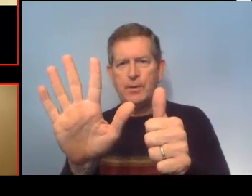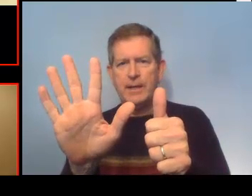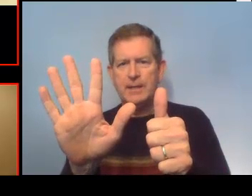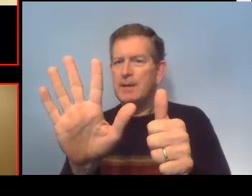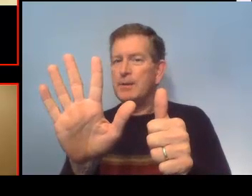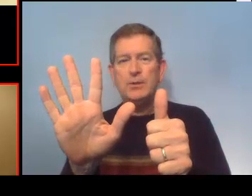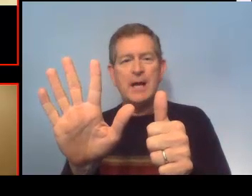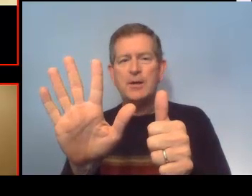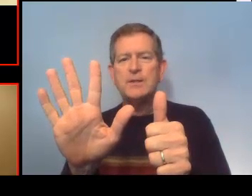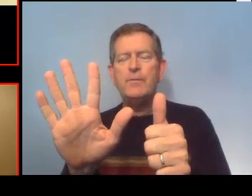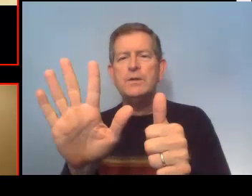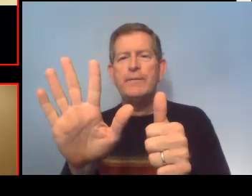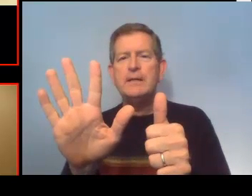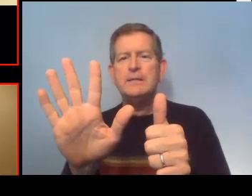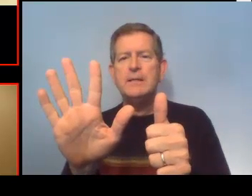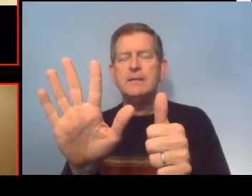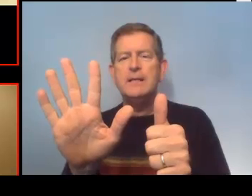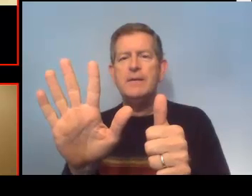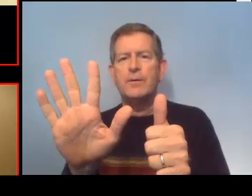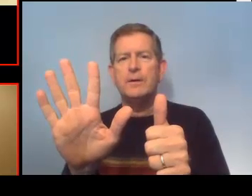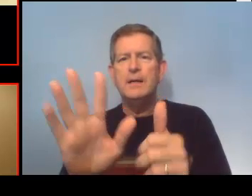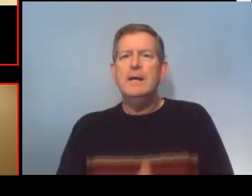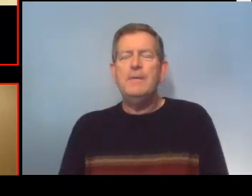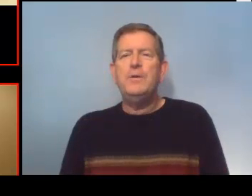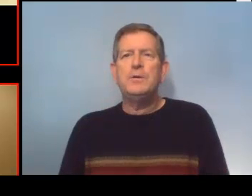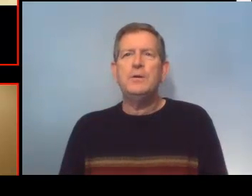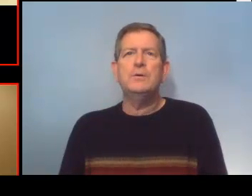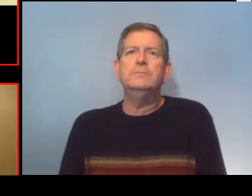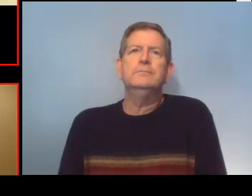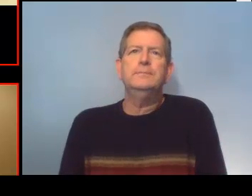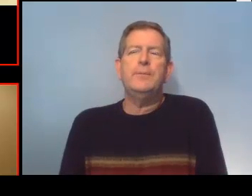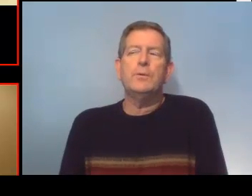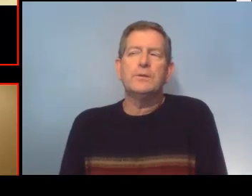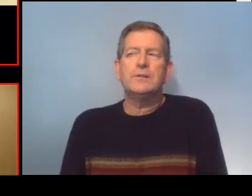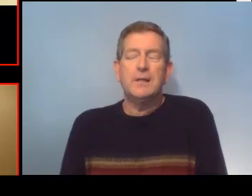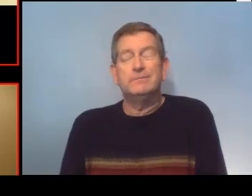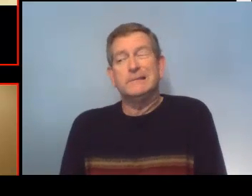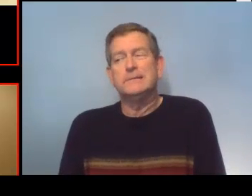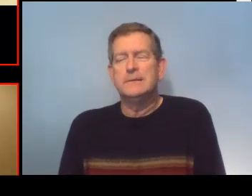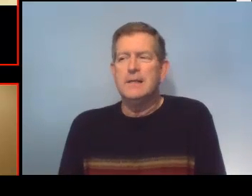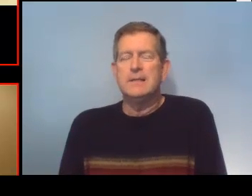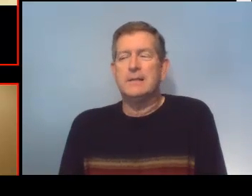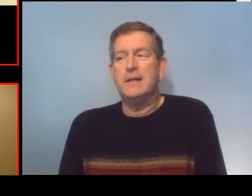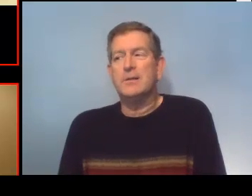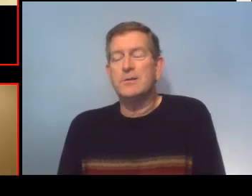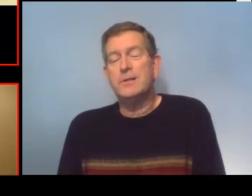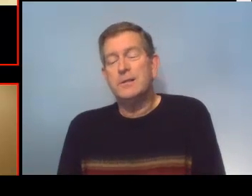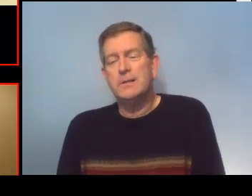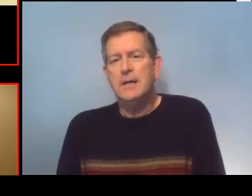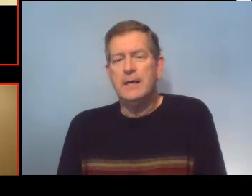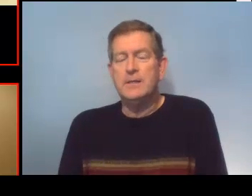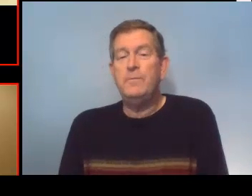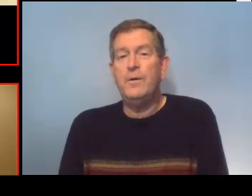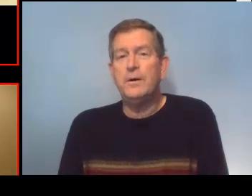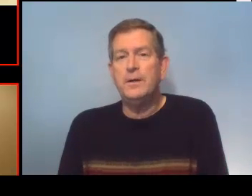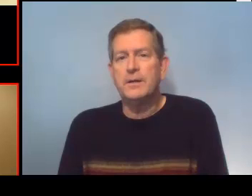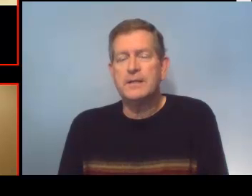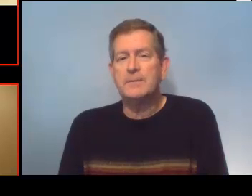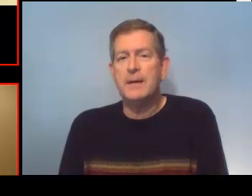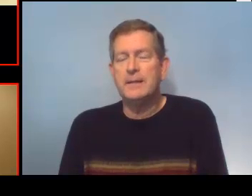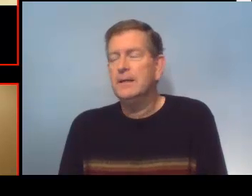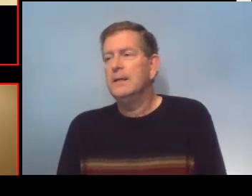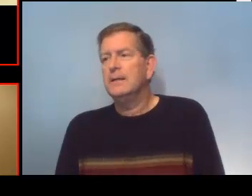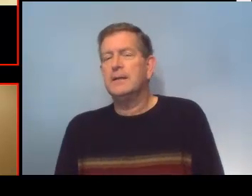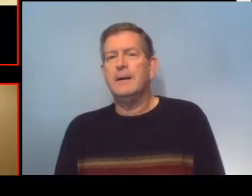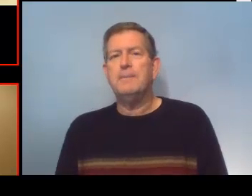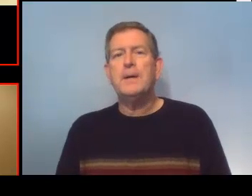up to this point, but you're not going to say vous avez six livres. If you do, people will just say, c'est un étranger, hein? He's a foreigner,